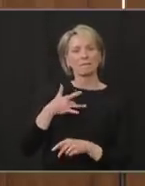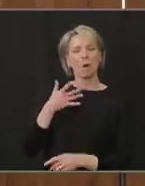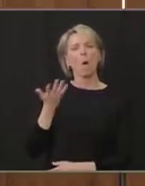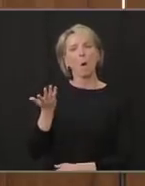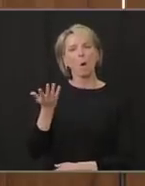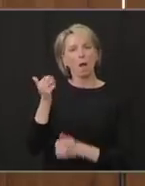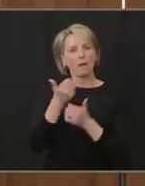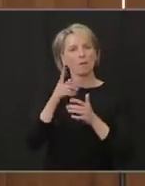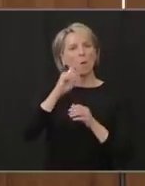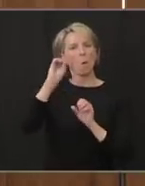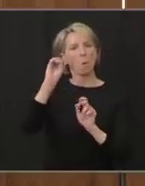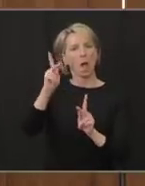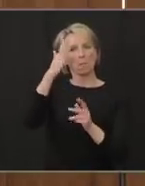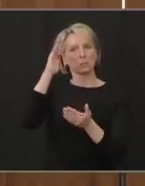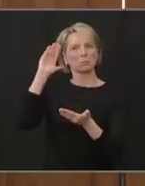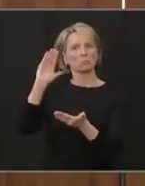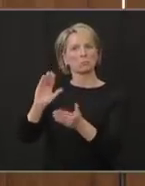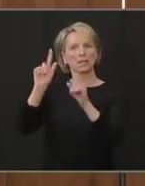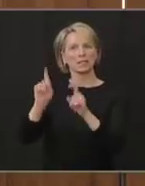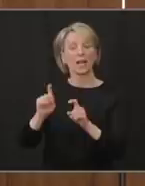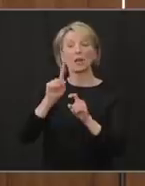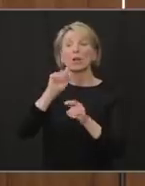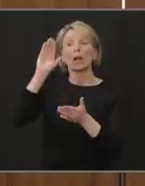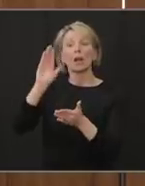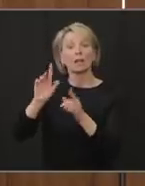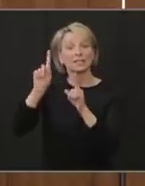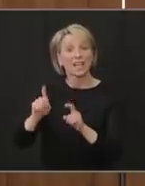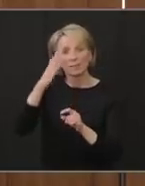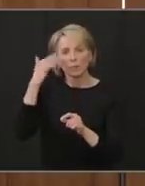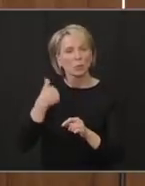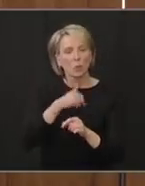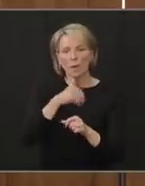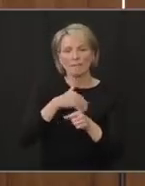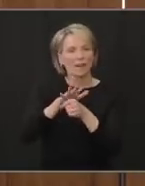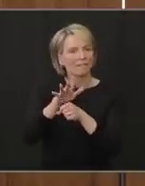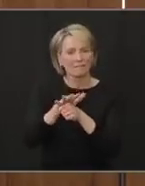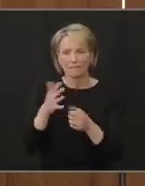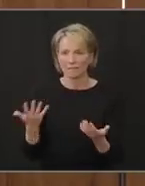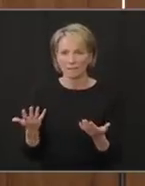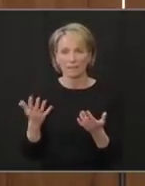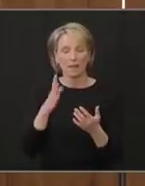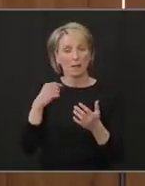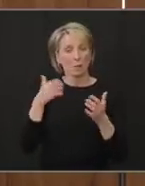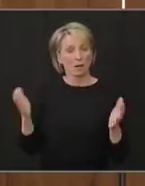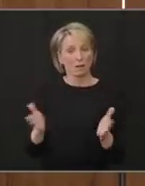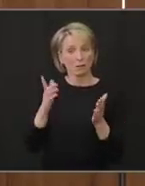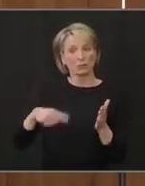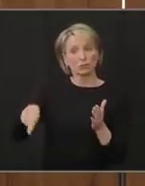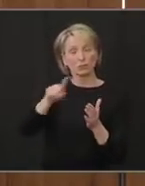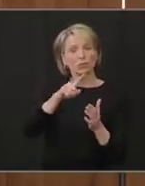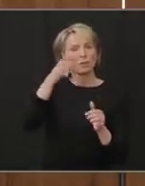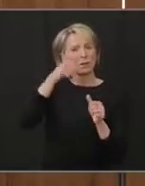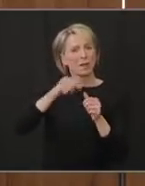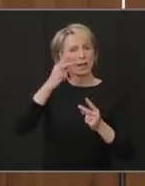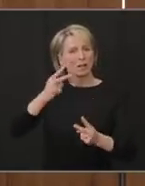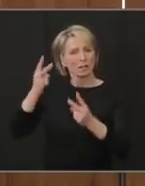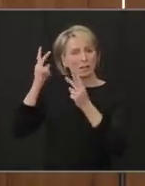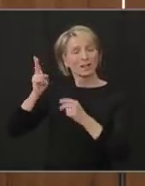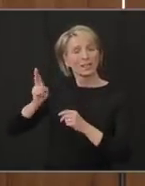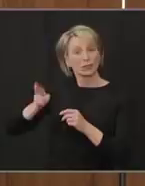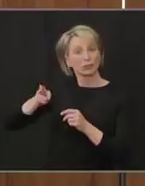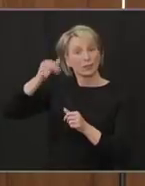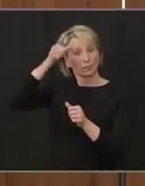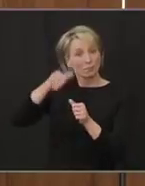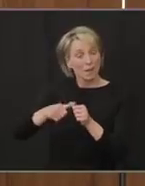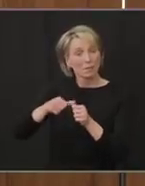we have. And these, we can learn from history here, not just recent history, but